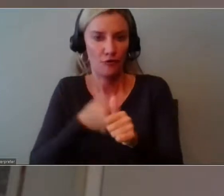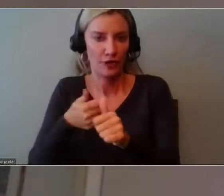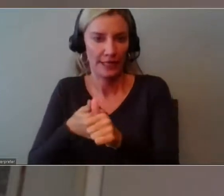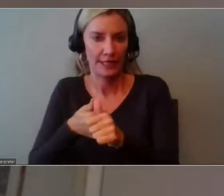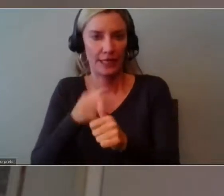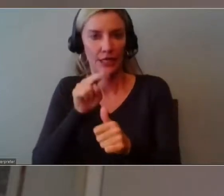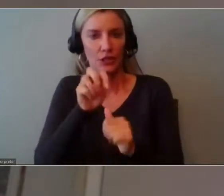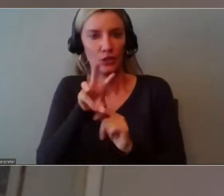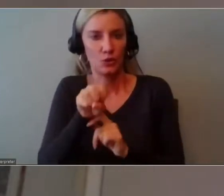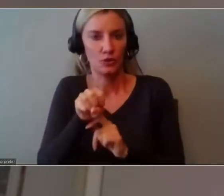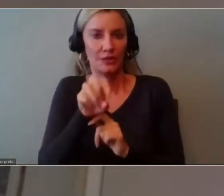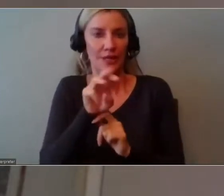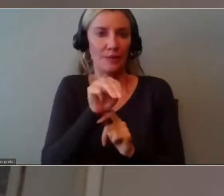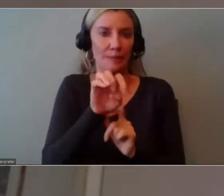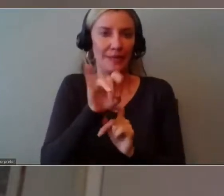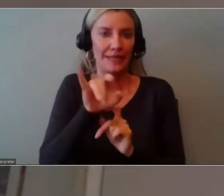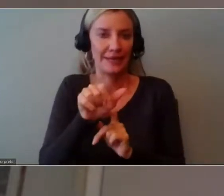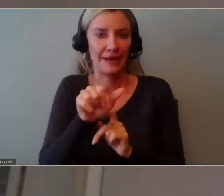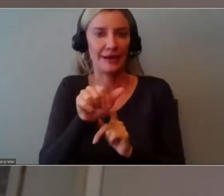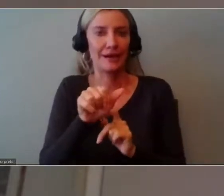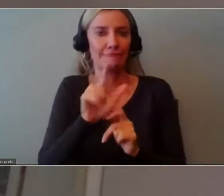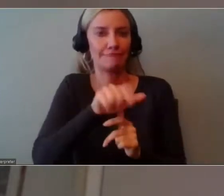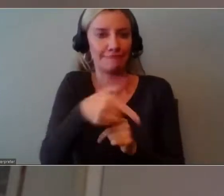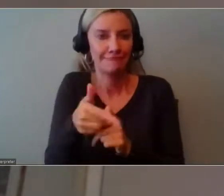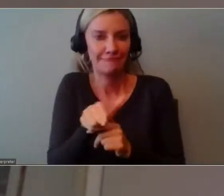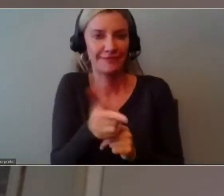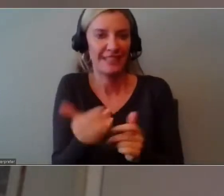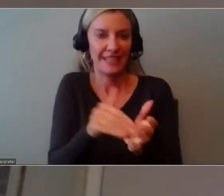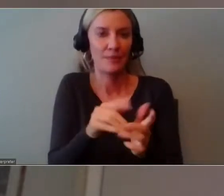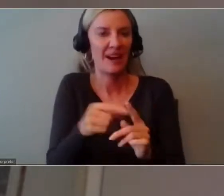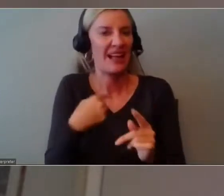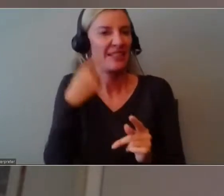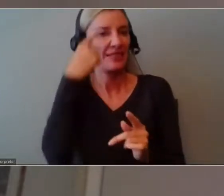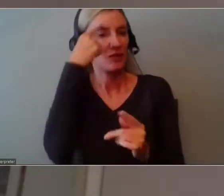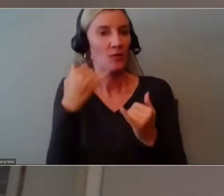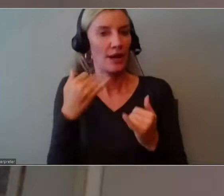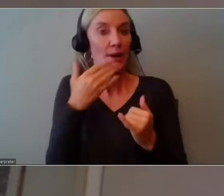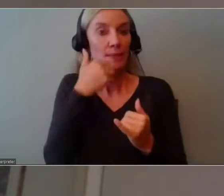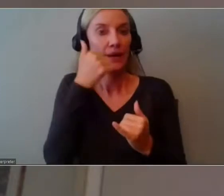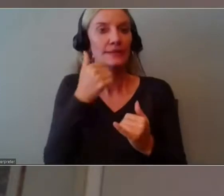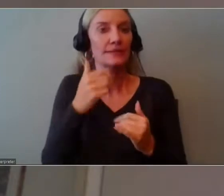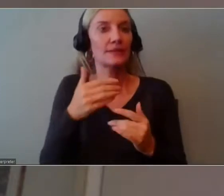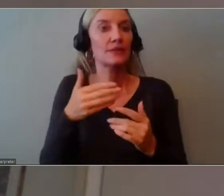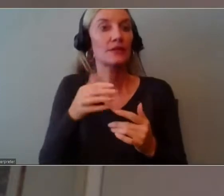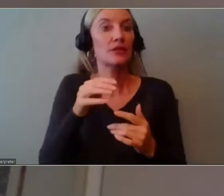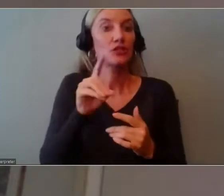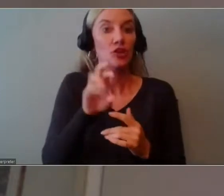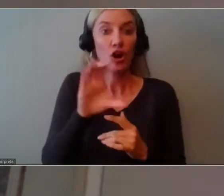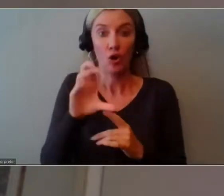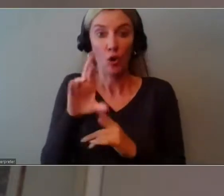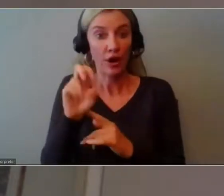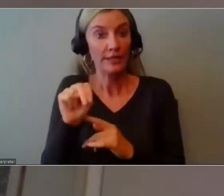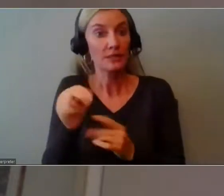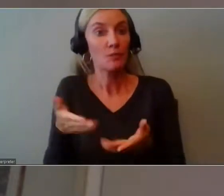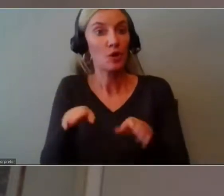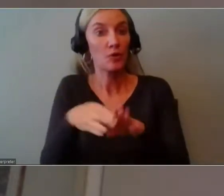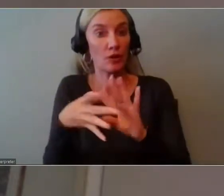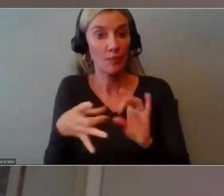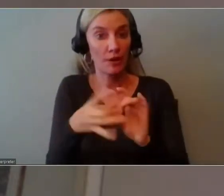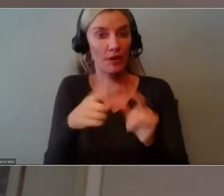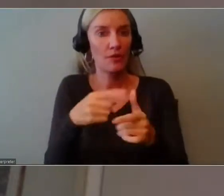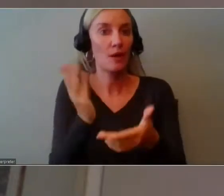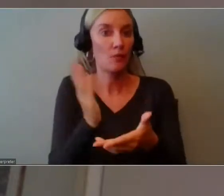news media outlet round. So I think at this point, the best thing to do is give Dr. Coren a chance to give some closing comments, and then we'll end it.